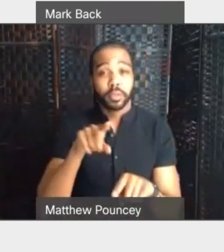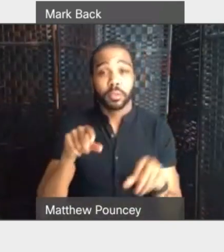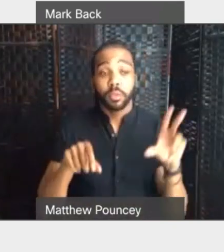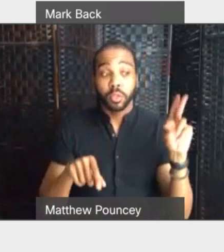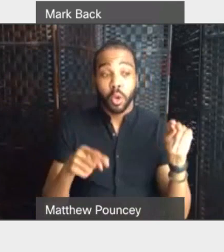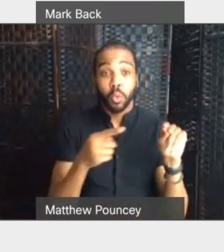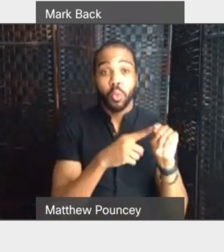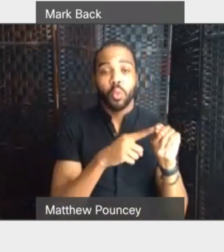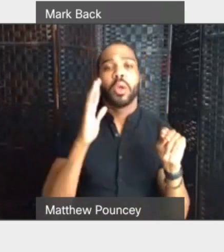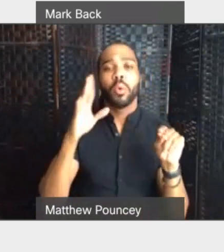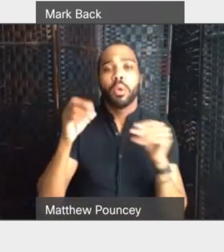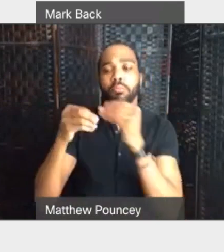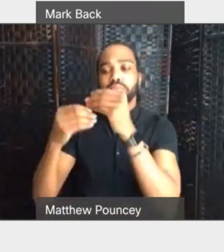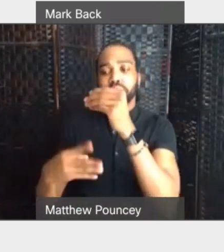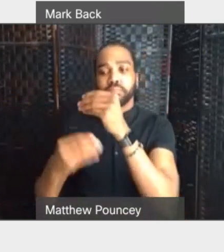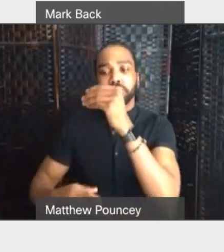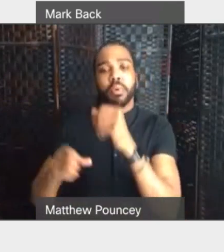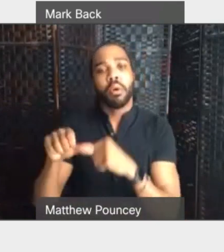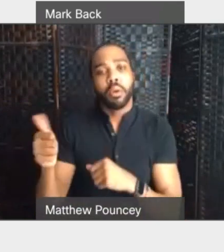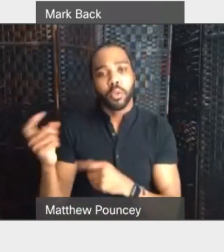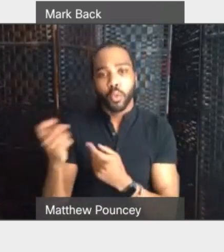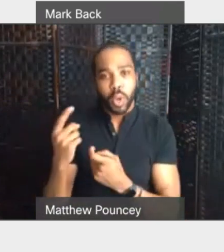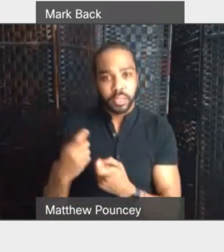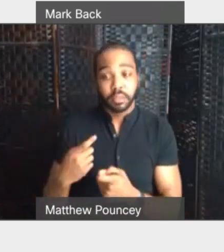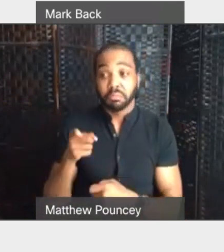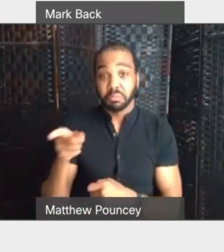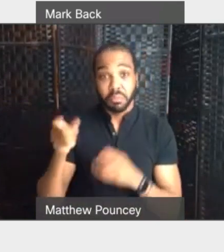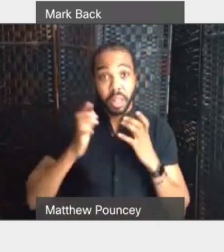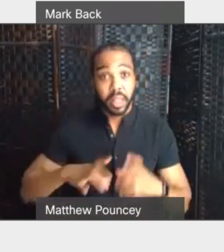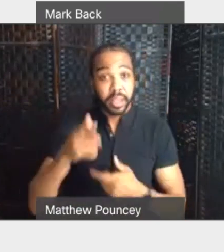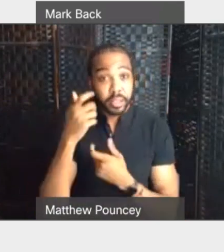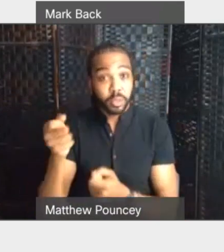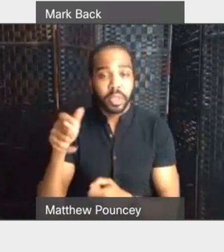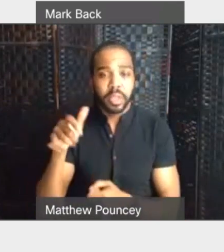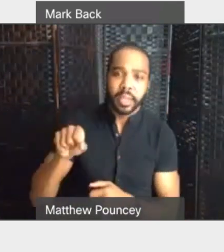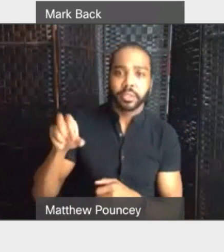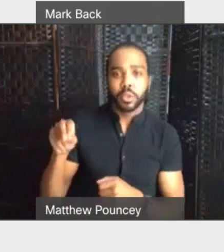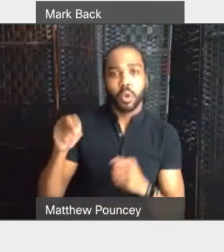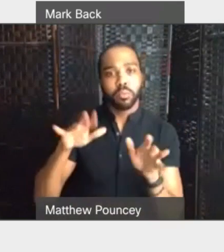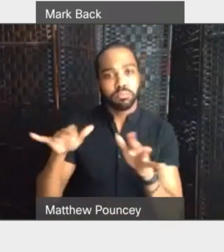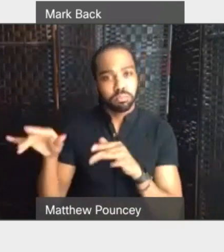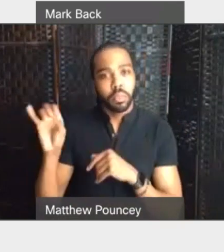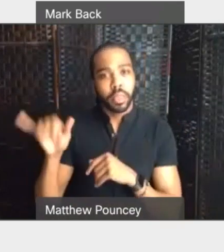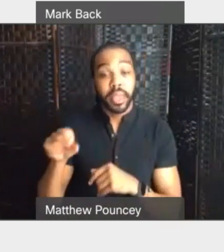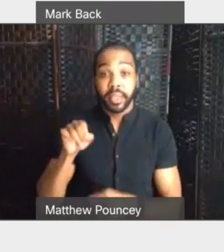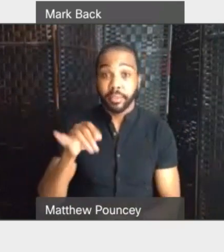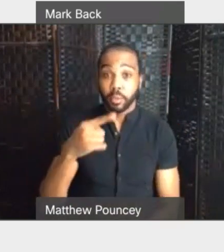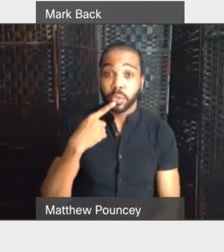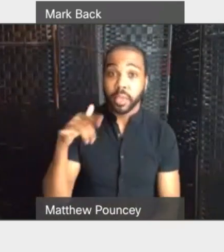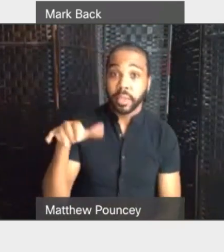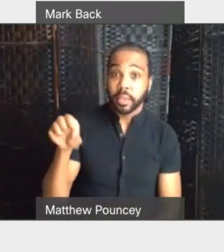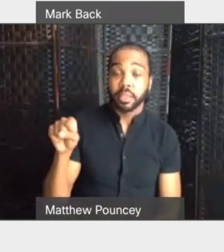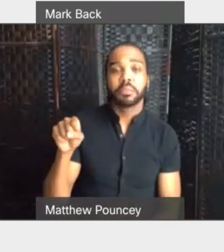goes on to various drop downs. Are they interested? Yes or no? If it's yes,